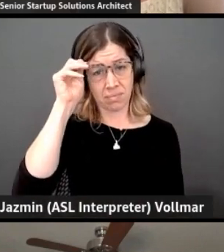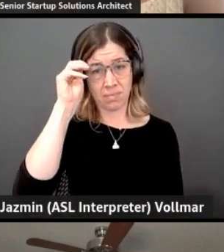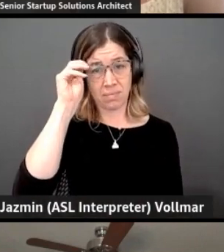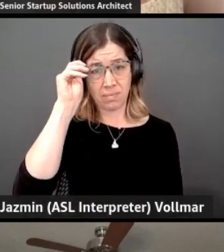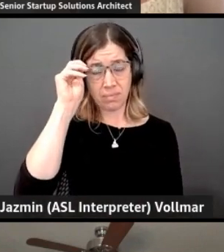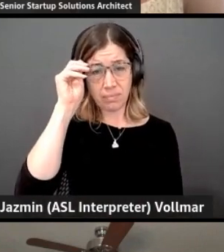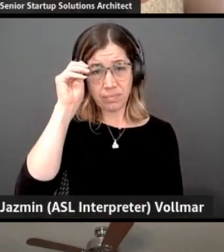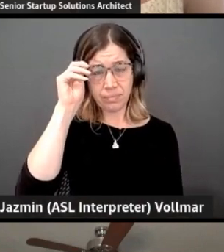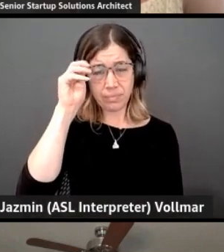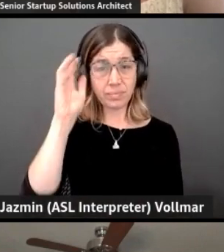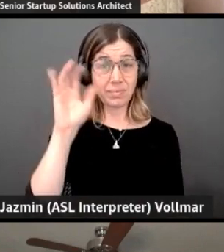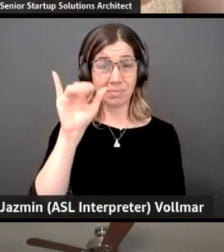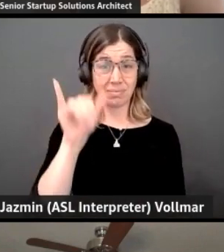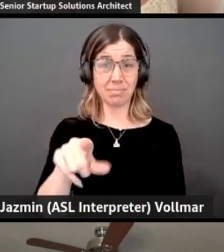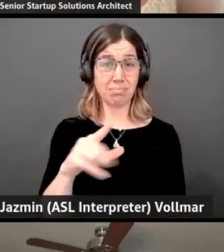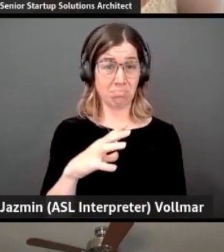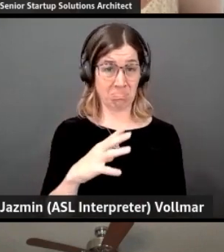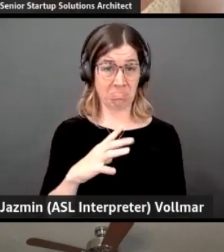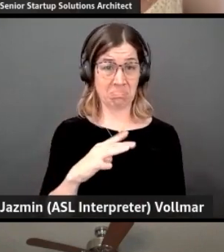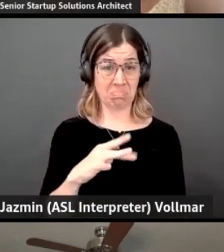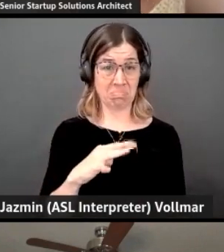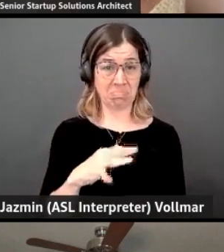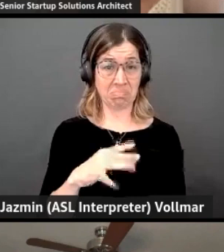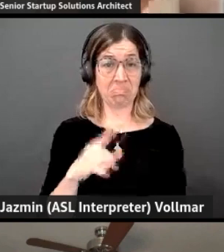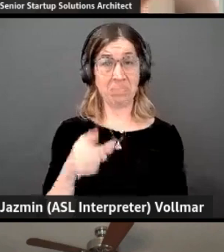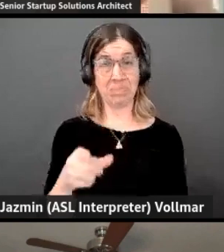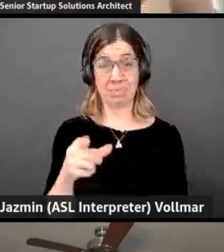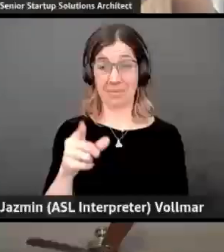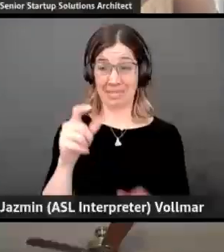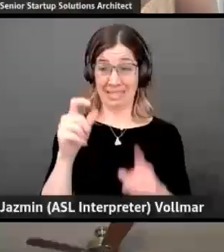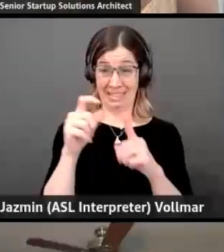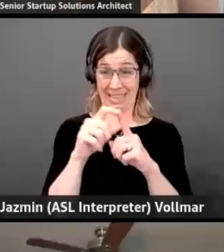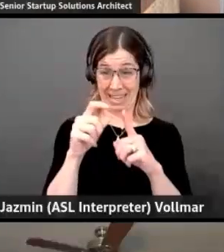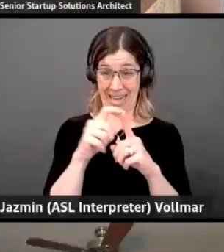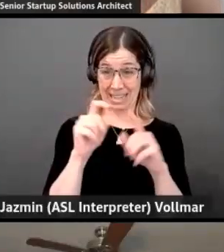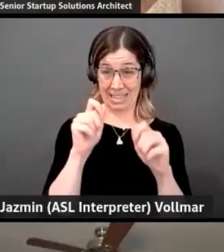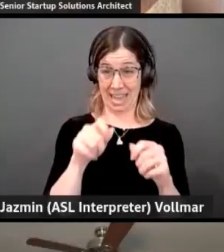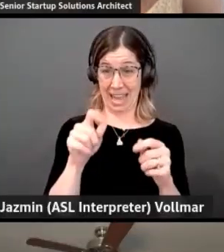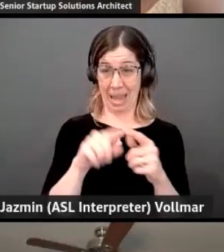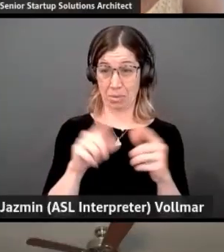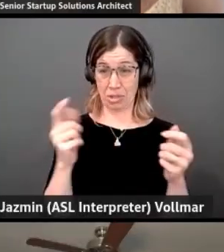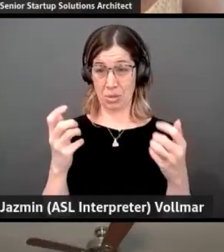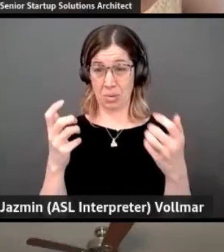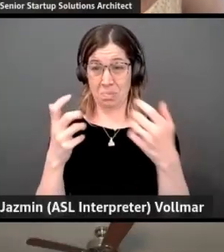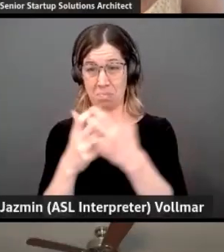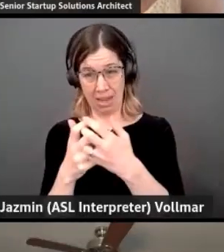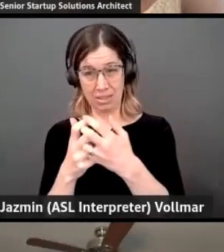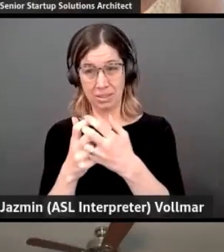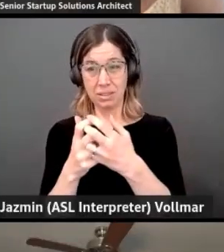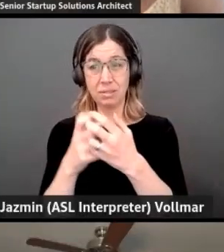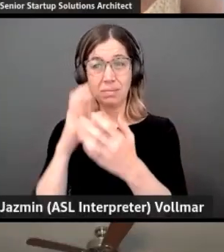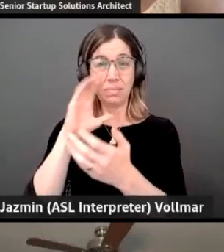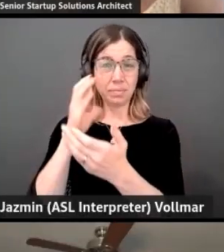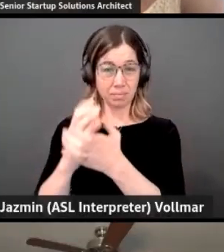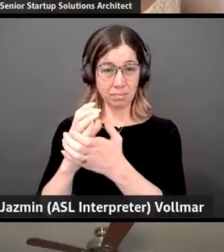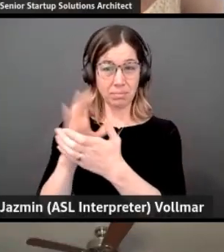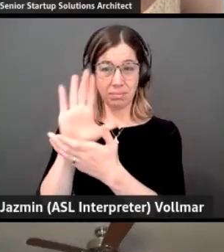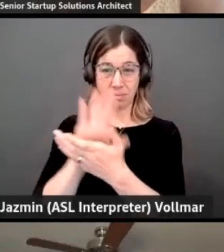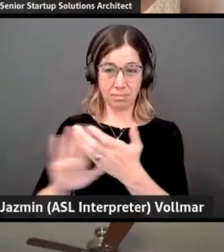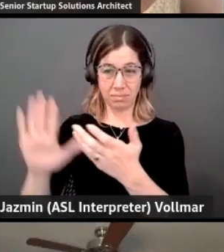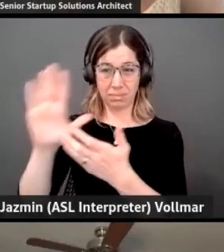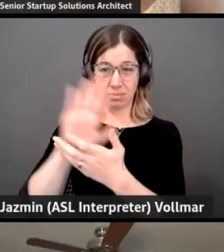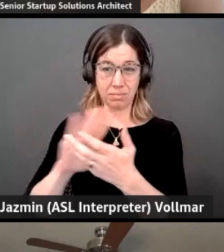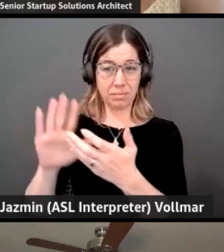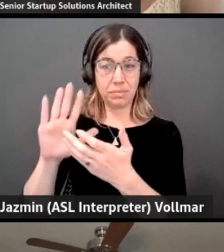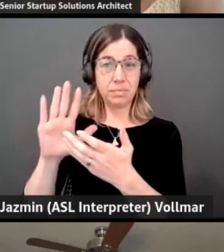And that's really cool because basically Yeah. we're taking this text and we're able to match it against, this whole set of images that we have. And that's, it's